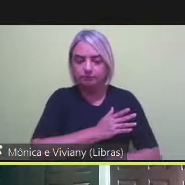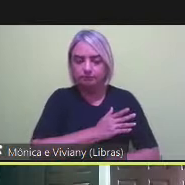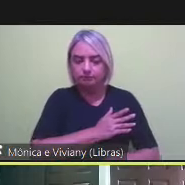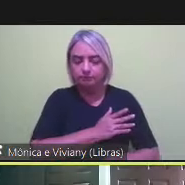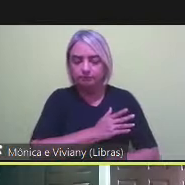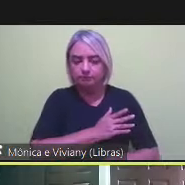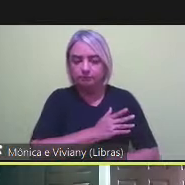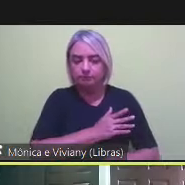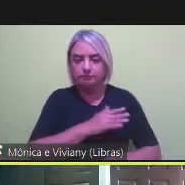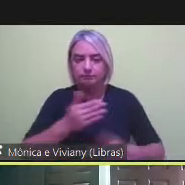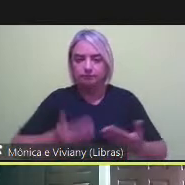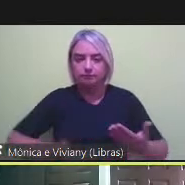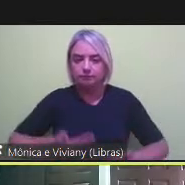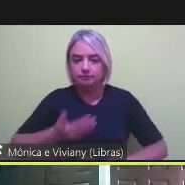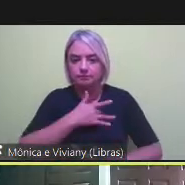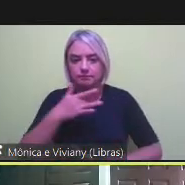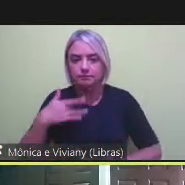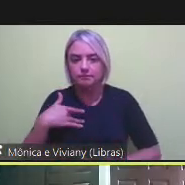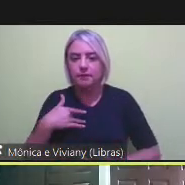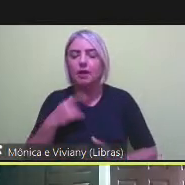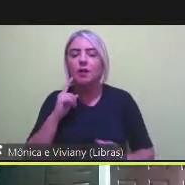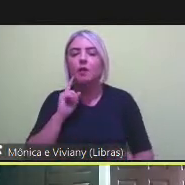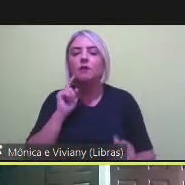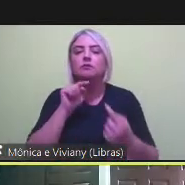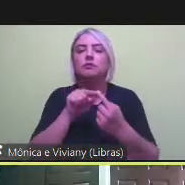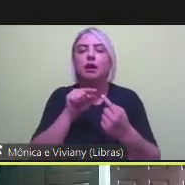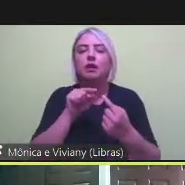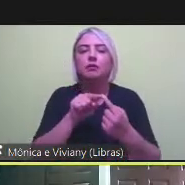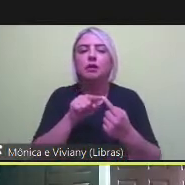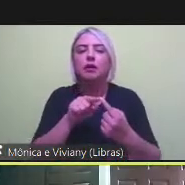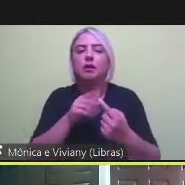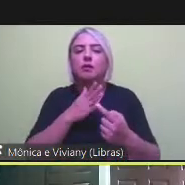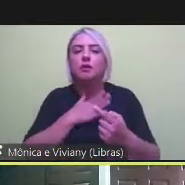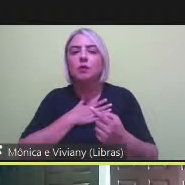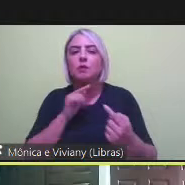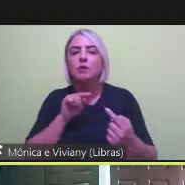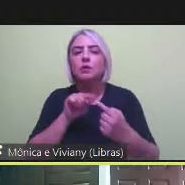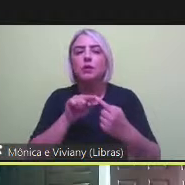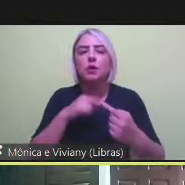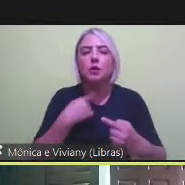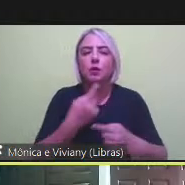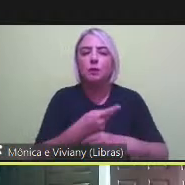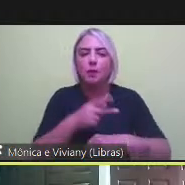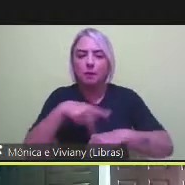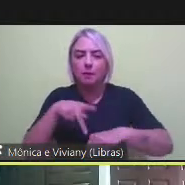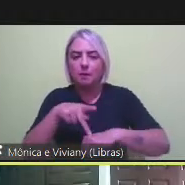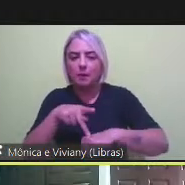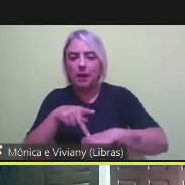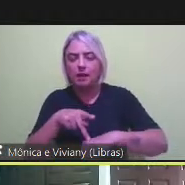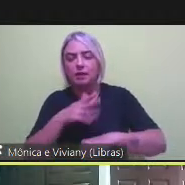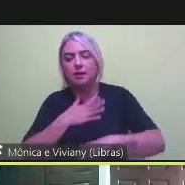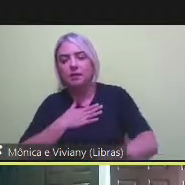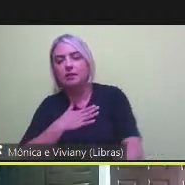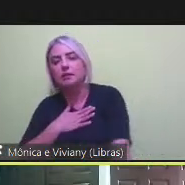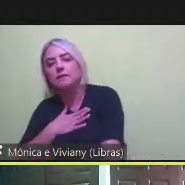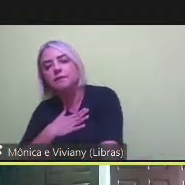and Tobago Heart Initiative was to strengthen cardiovascular